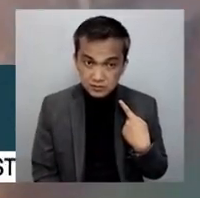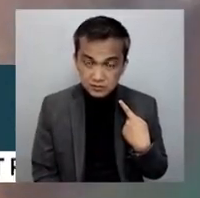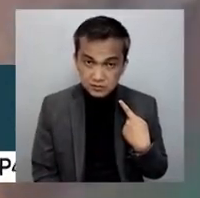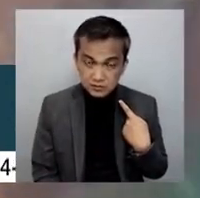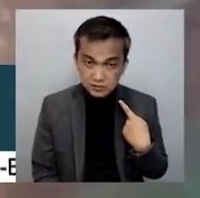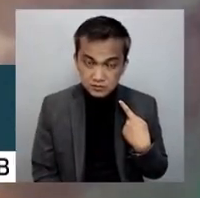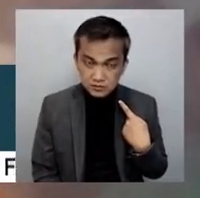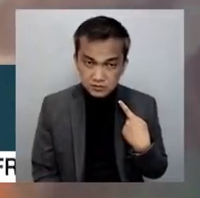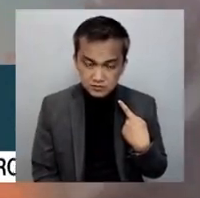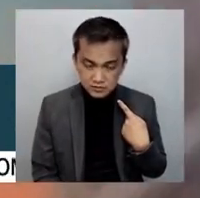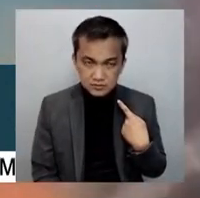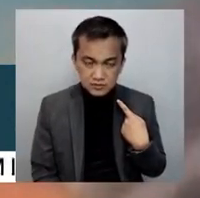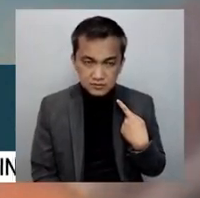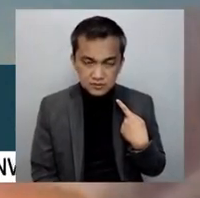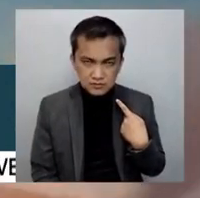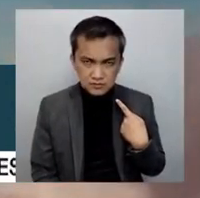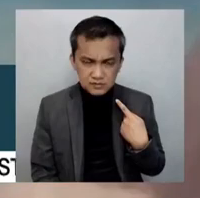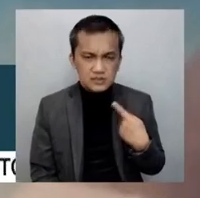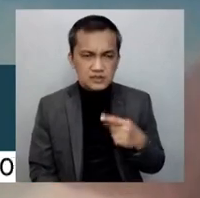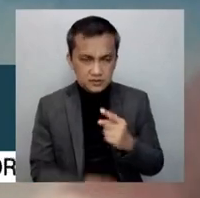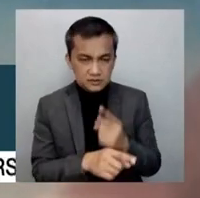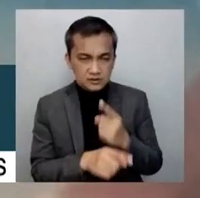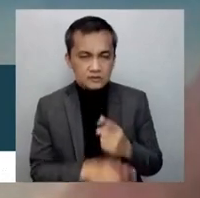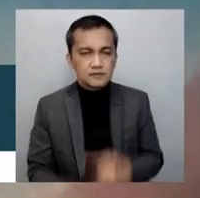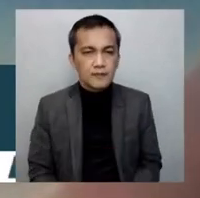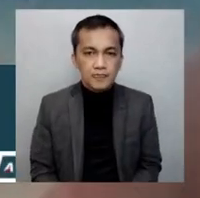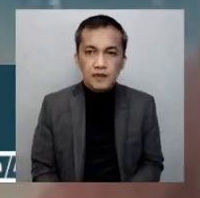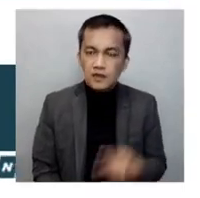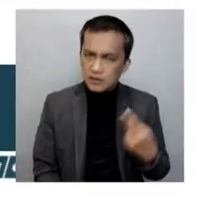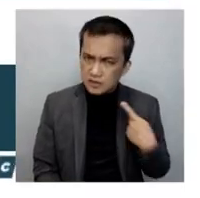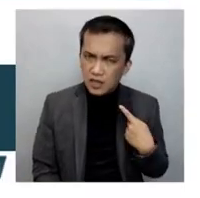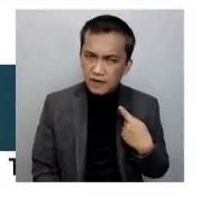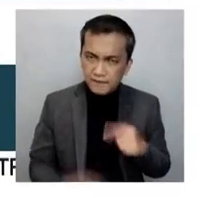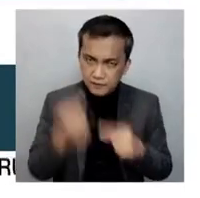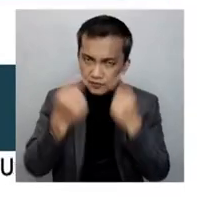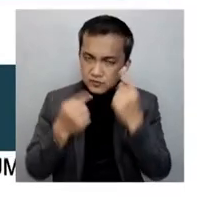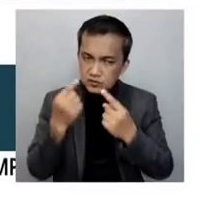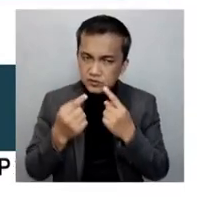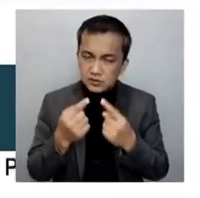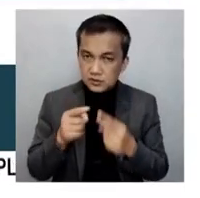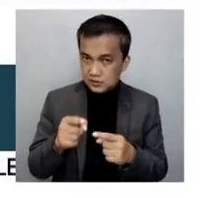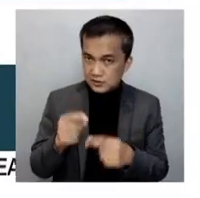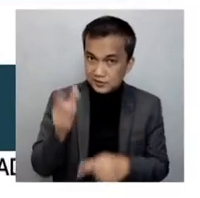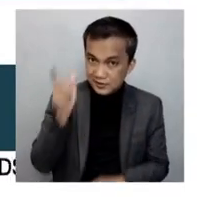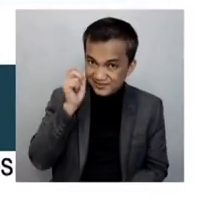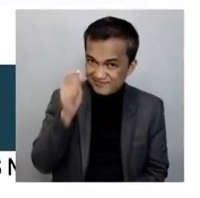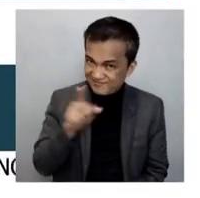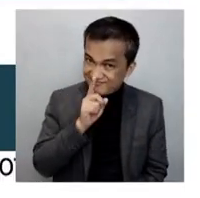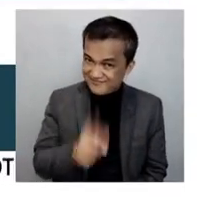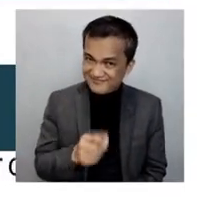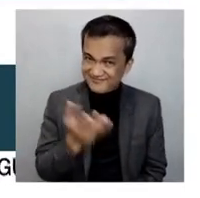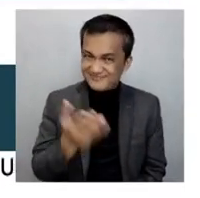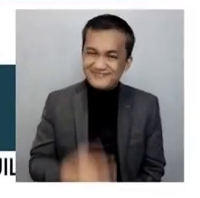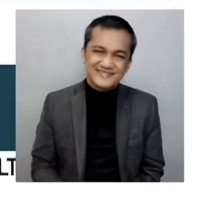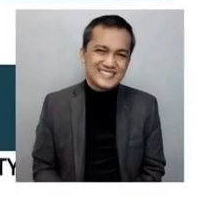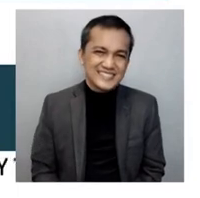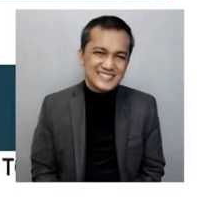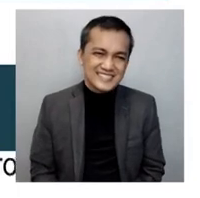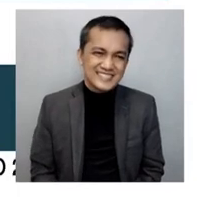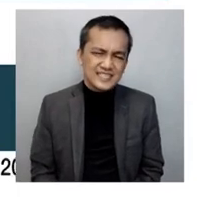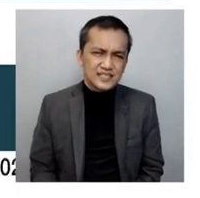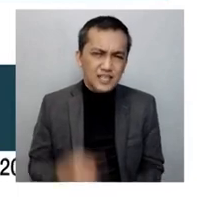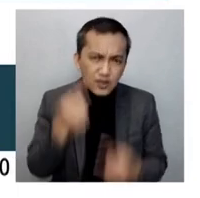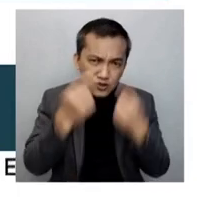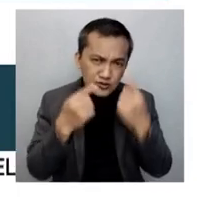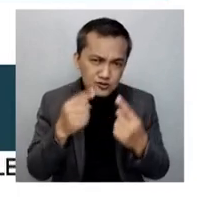Just wait for it. Because there is a concern, Governor, and I'm sure you've heard of this, that there is a concern that you've